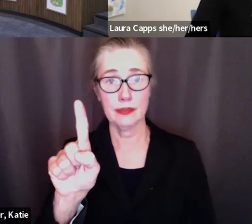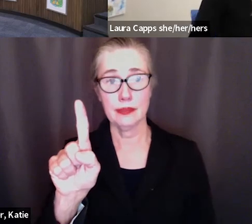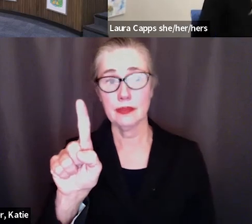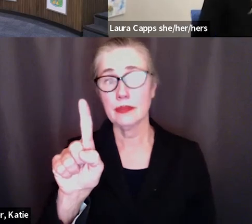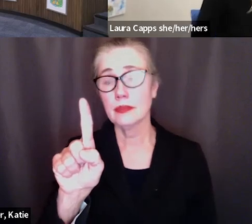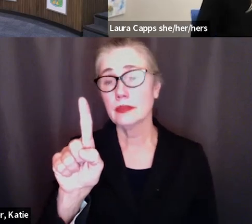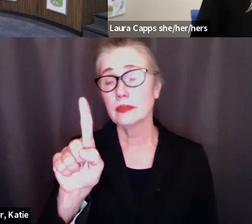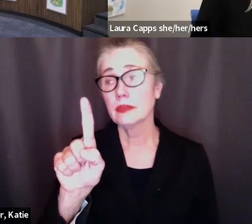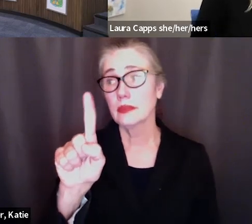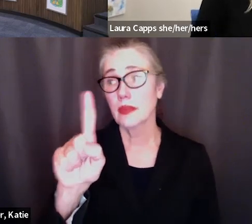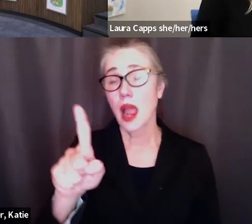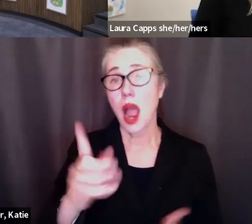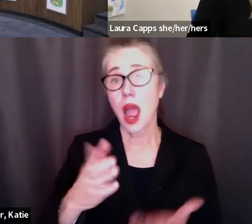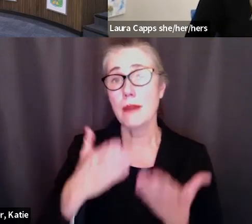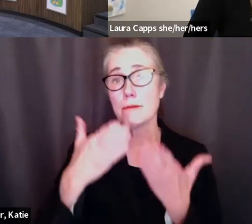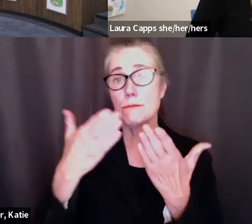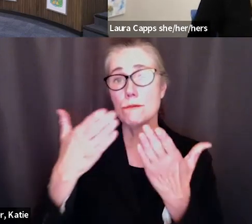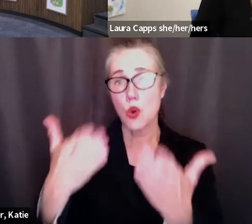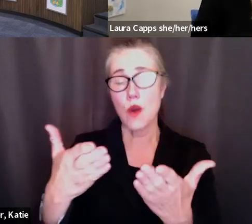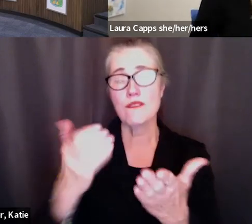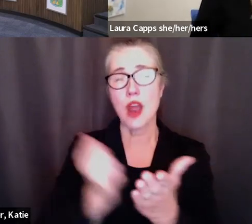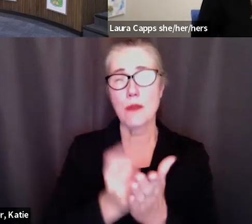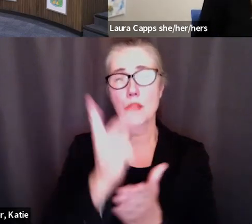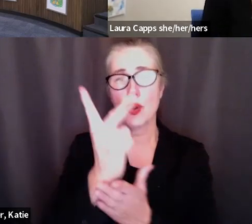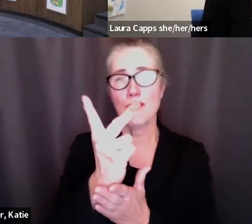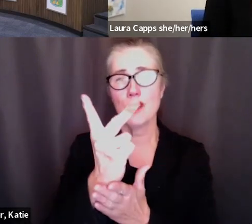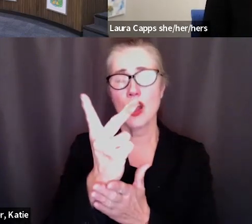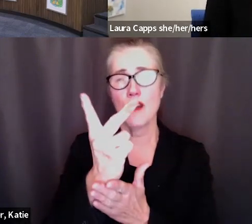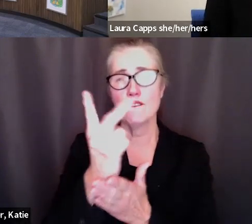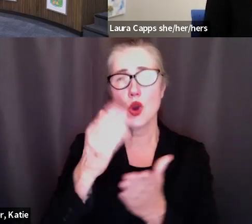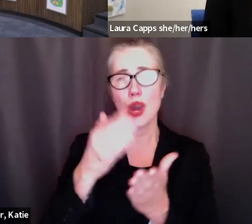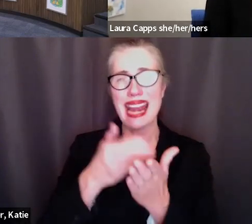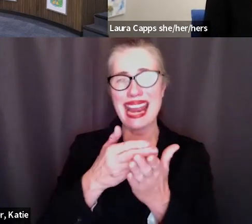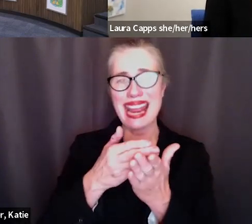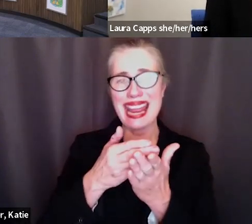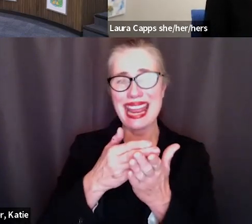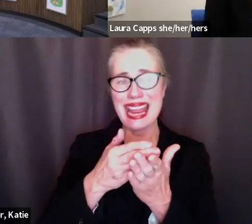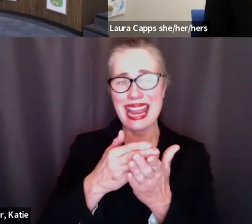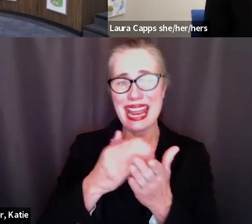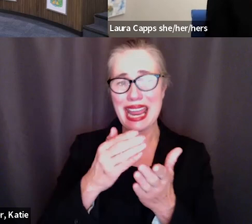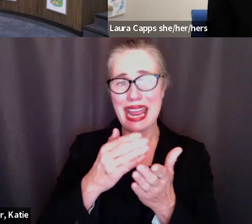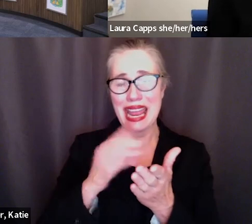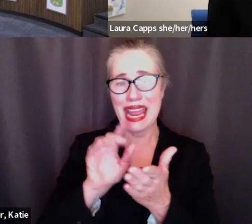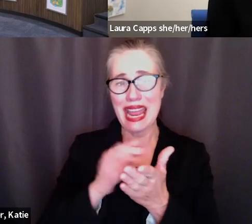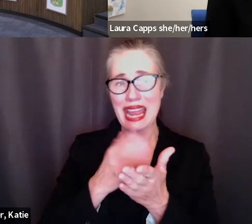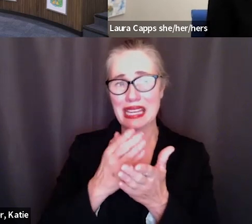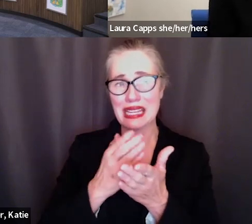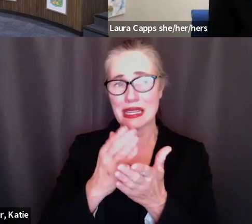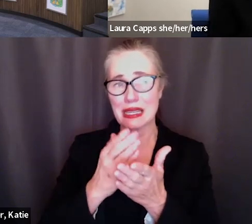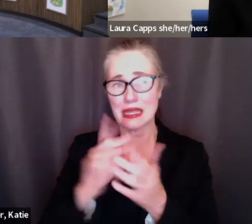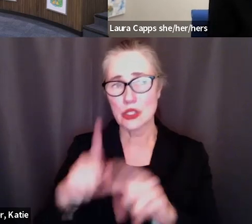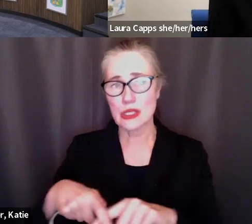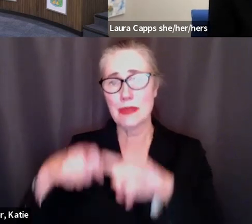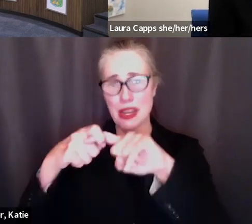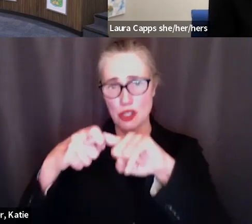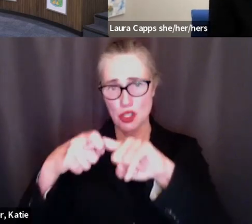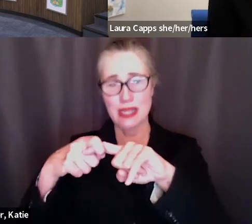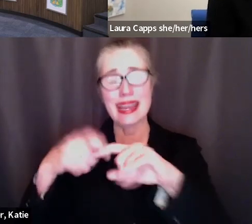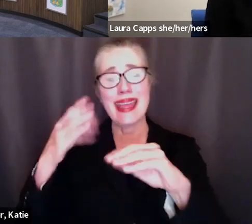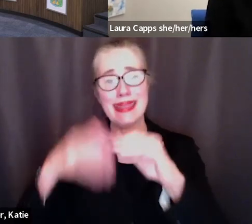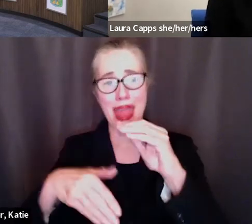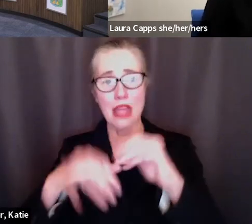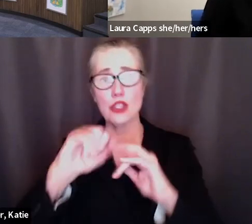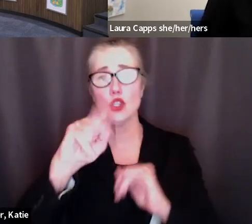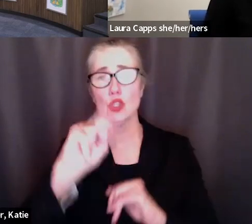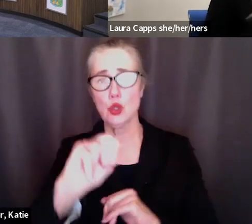move approval for full expansion to submit two semesters which end june 22 2022. okay do i